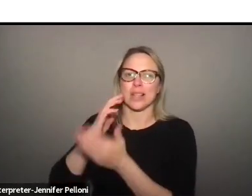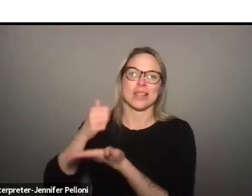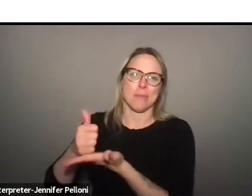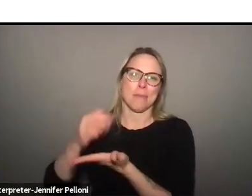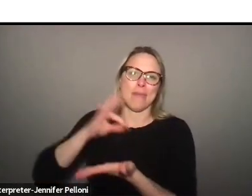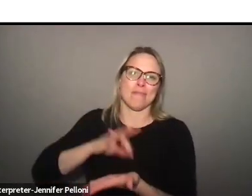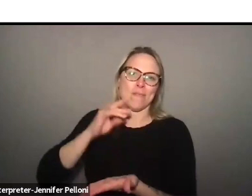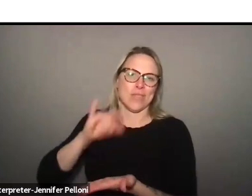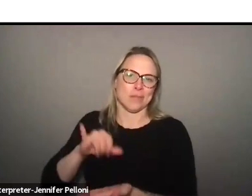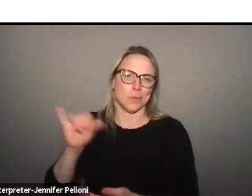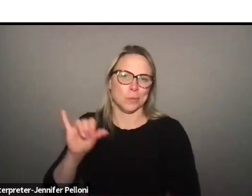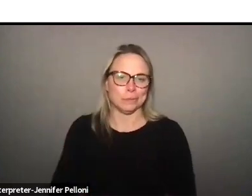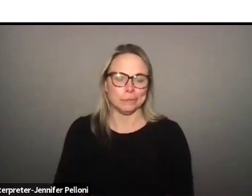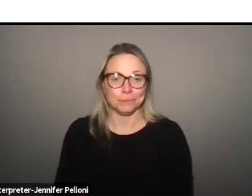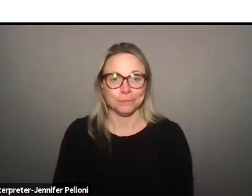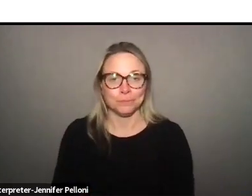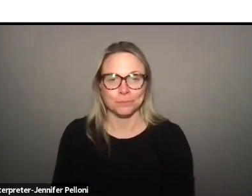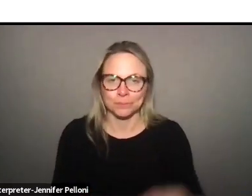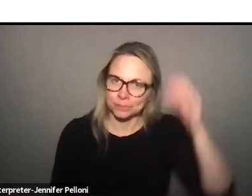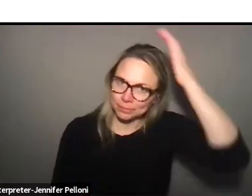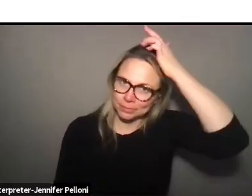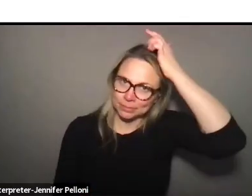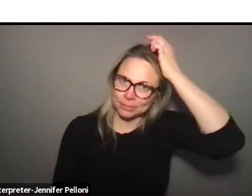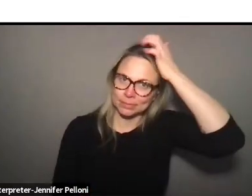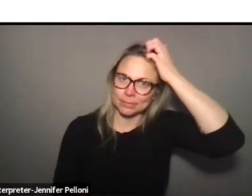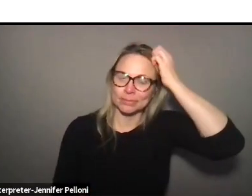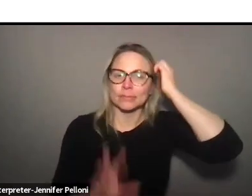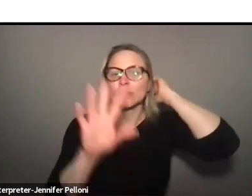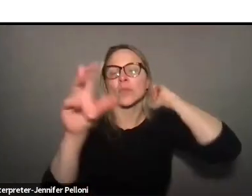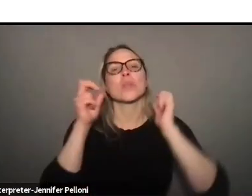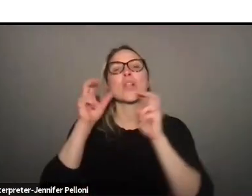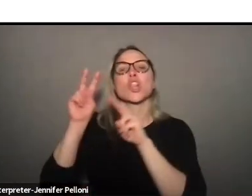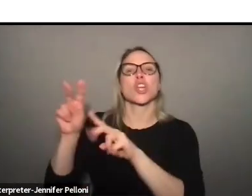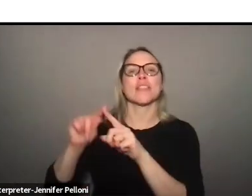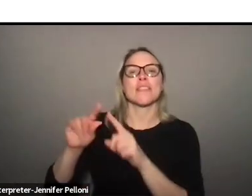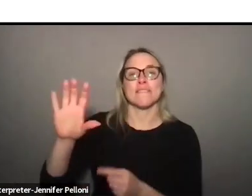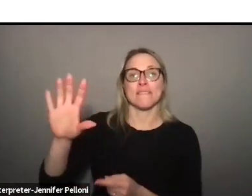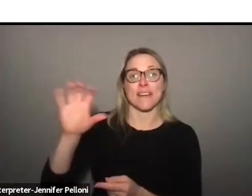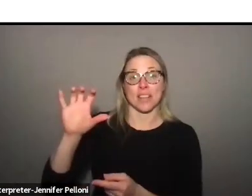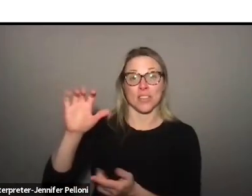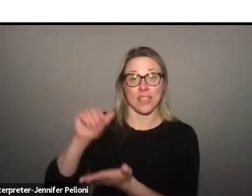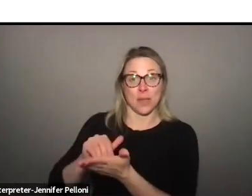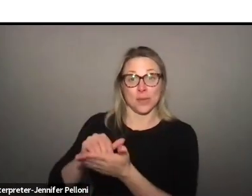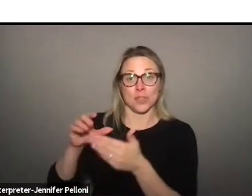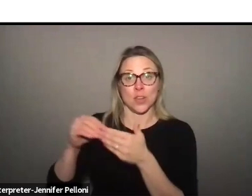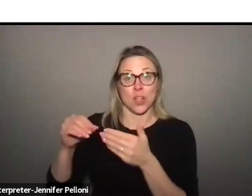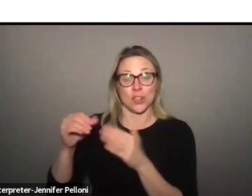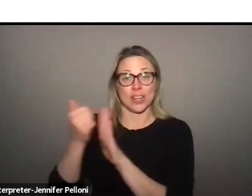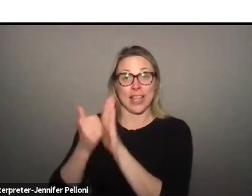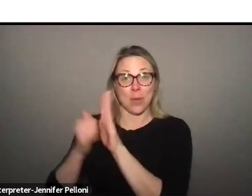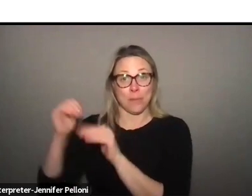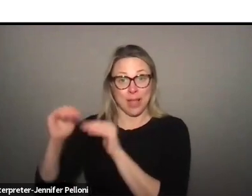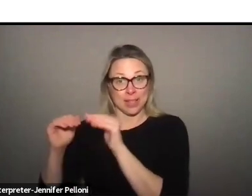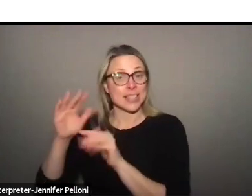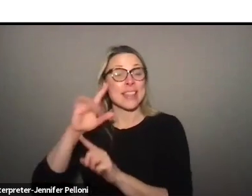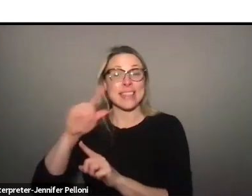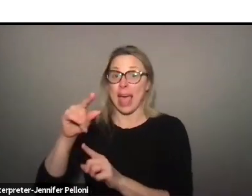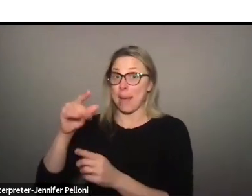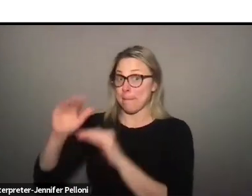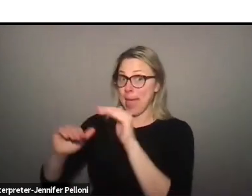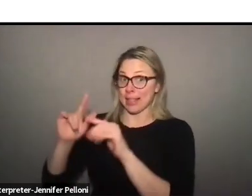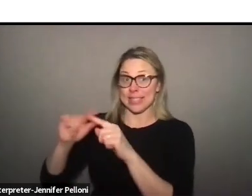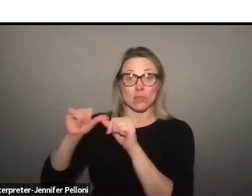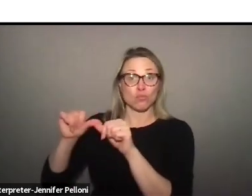well. And then we look at the $500,000 account balance. Again, that ABLE account balance can continue to